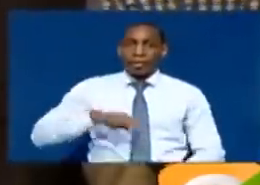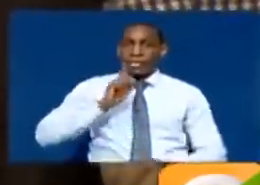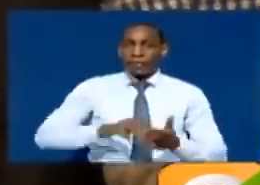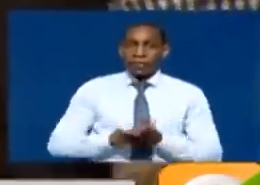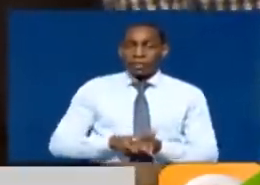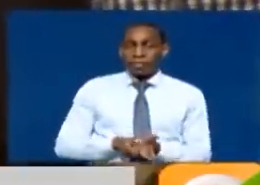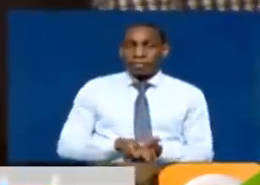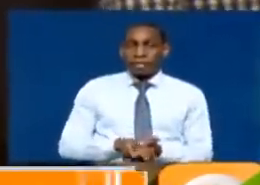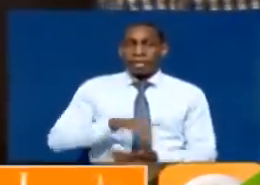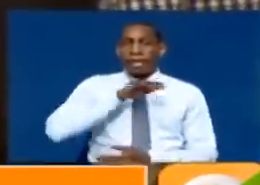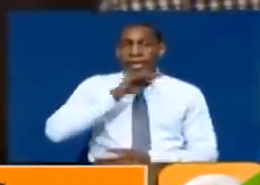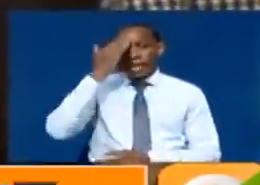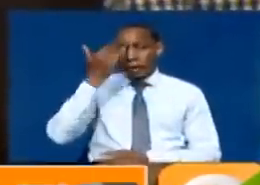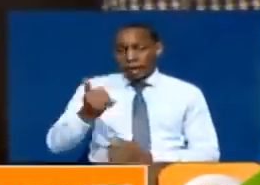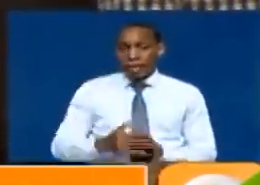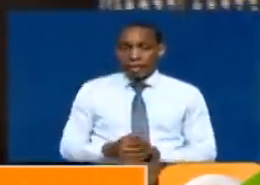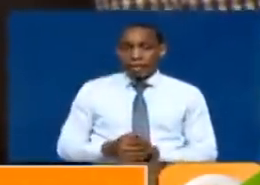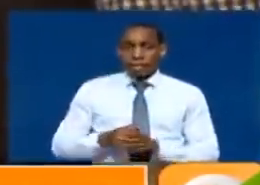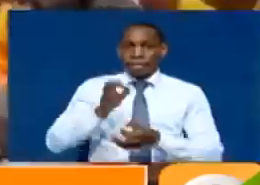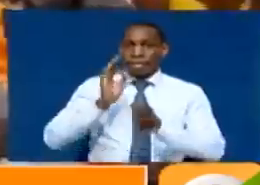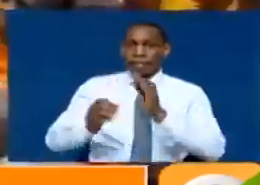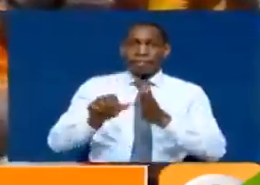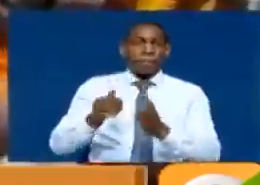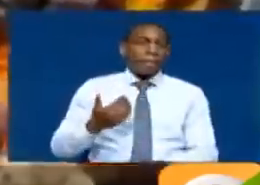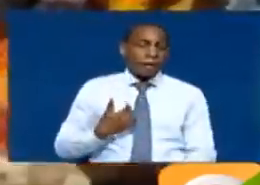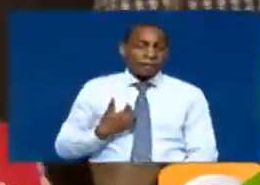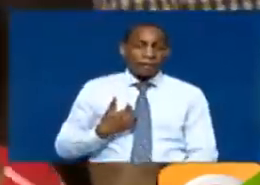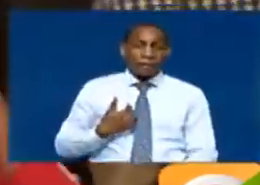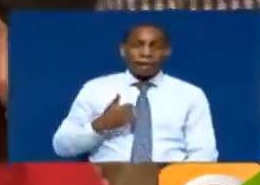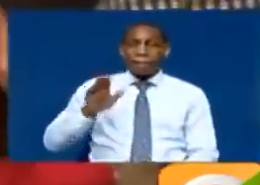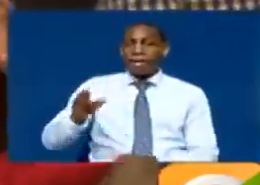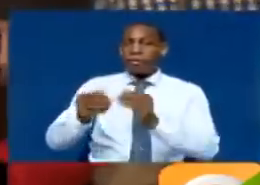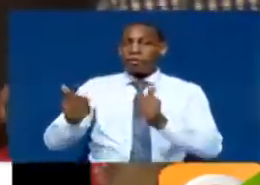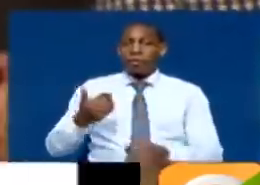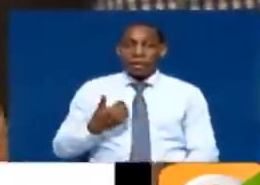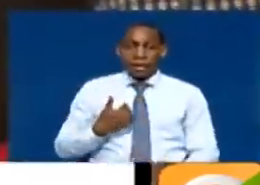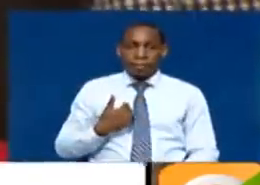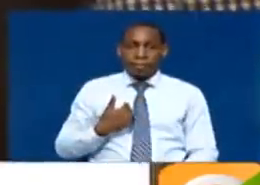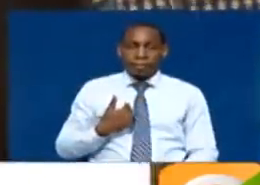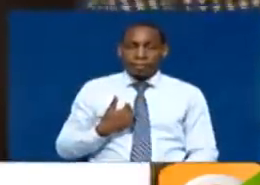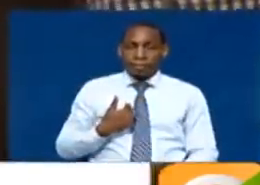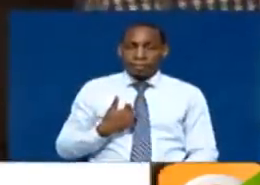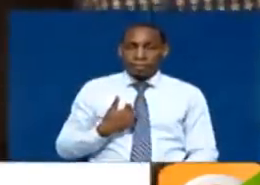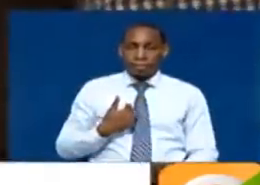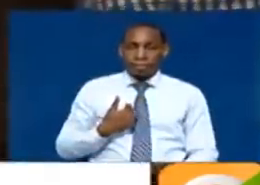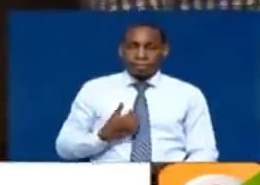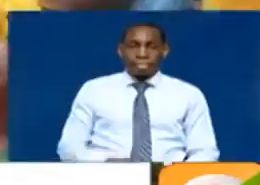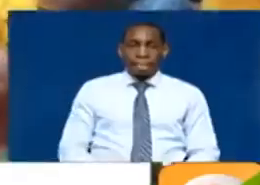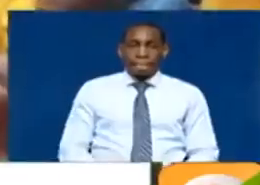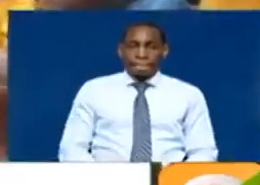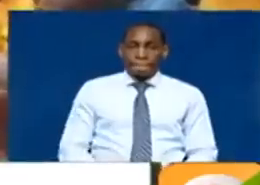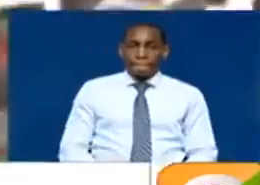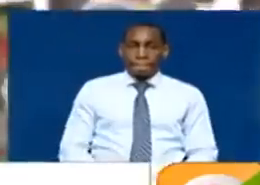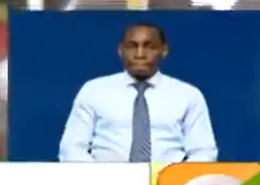Tunasema ni baba kwa sababu kama kuna tabu ana jawabu la adabu kwa